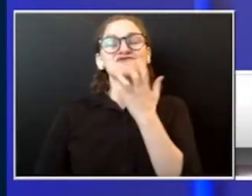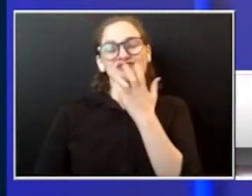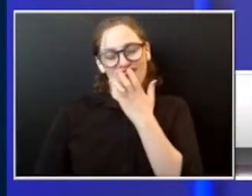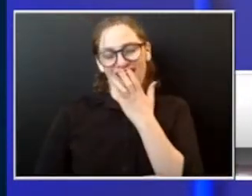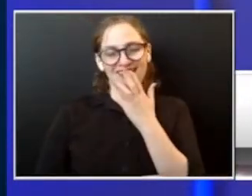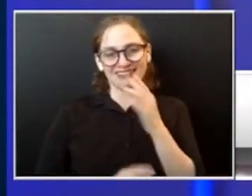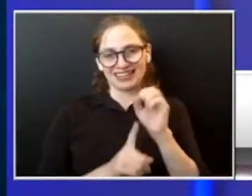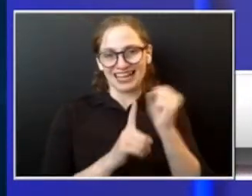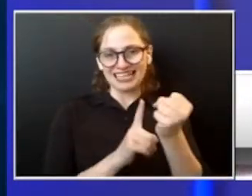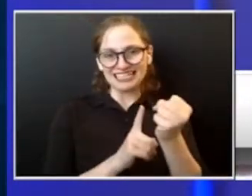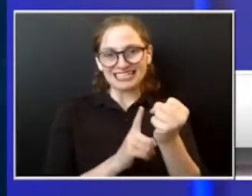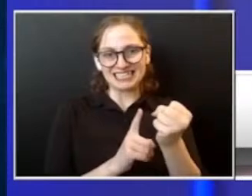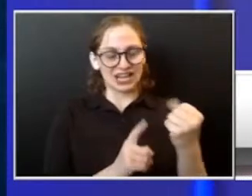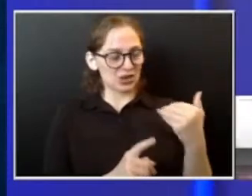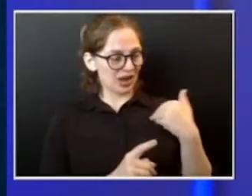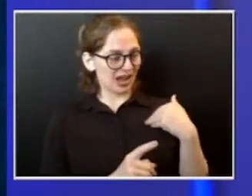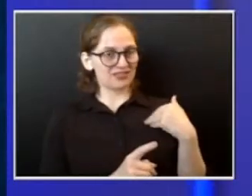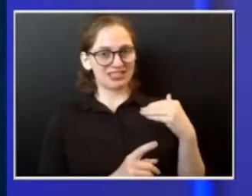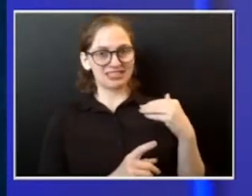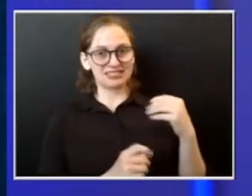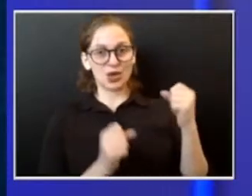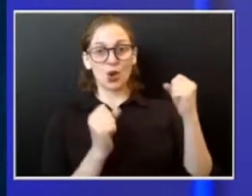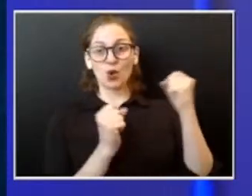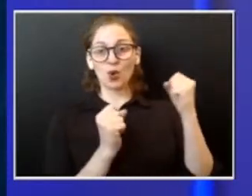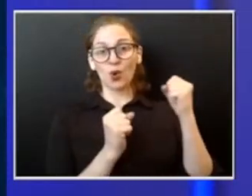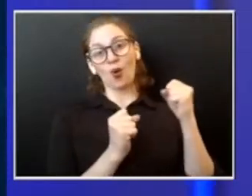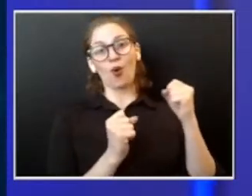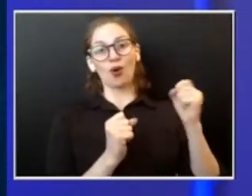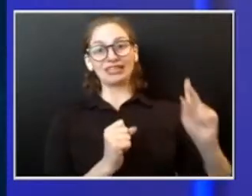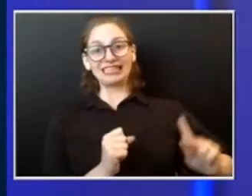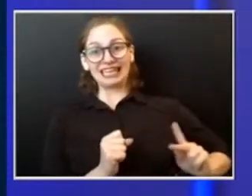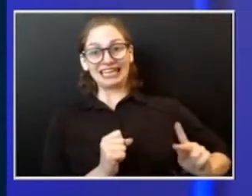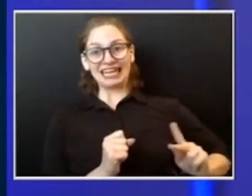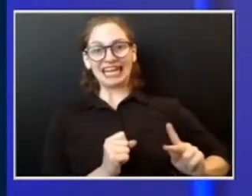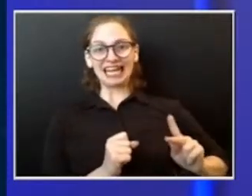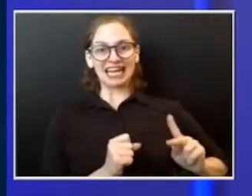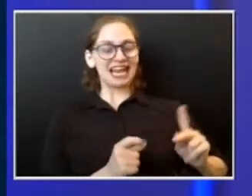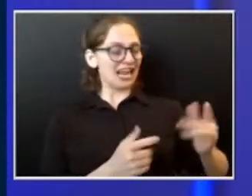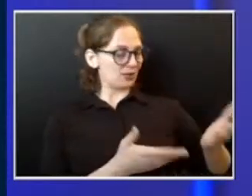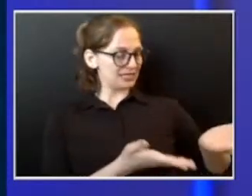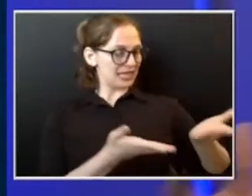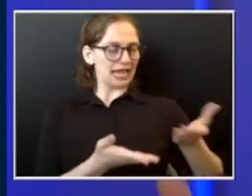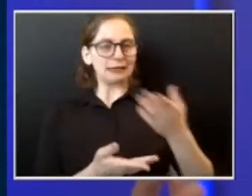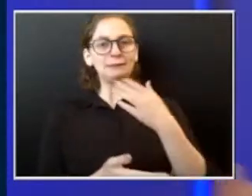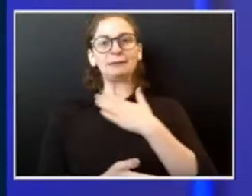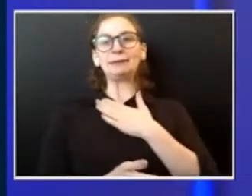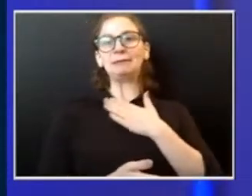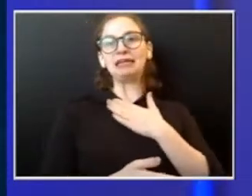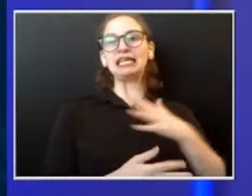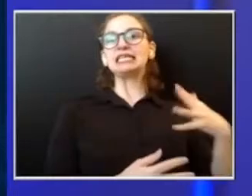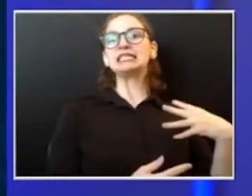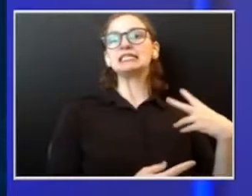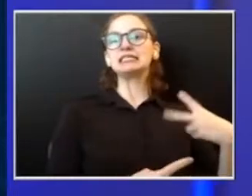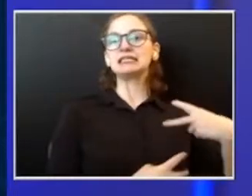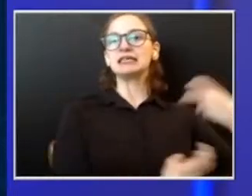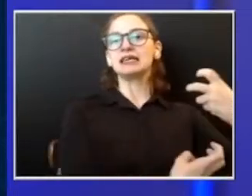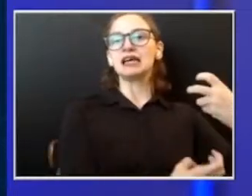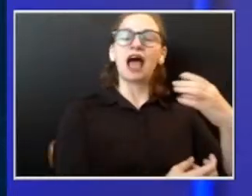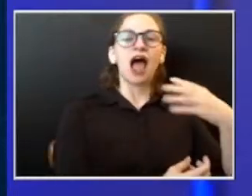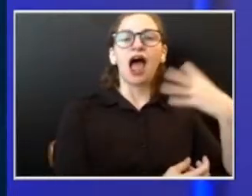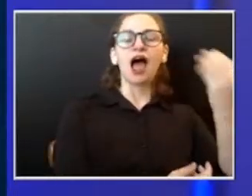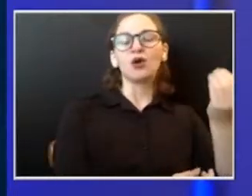was talking to me on the way over. It said, please thank me out of this purple body. Put me in this blue body, and started peeing right away. And it's